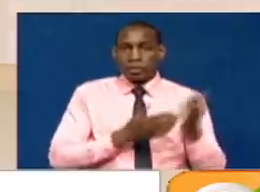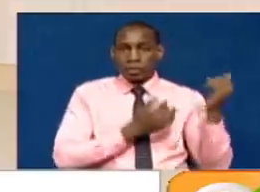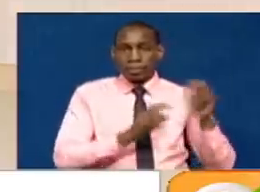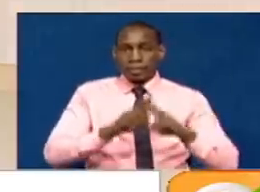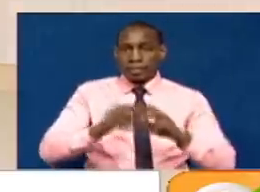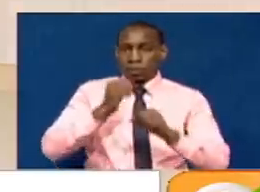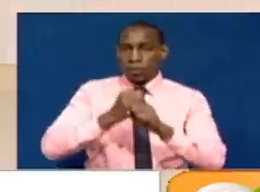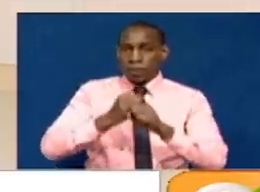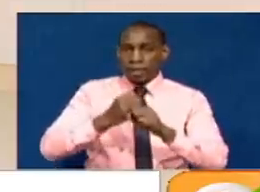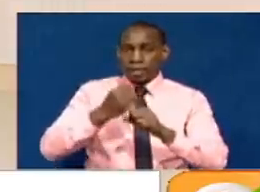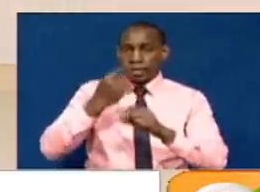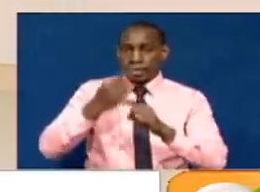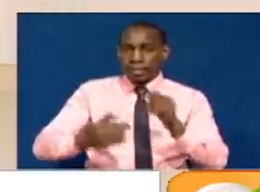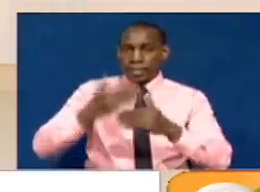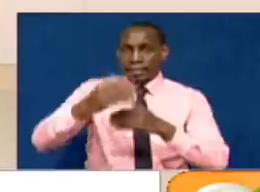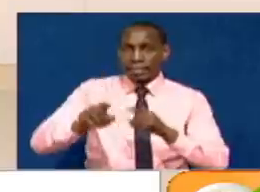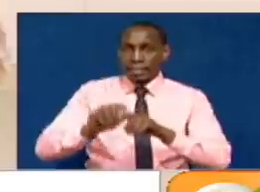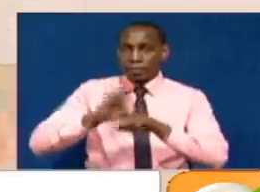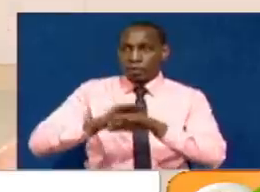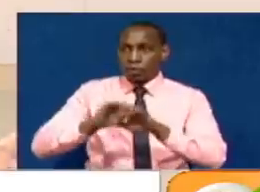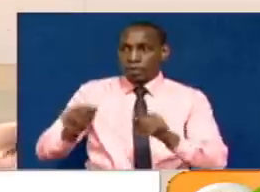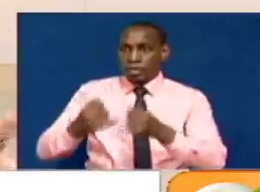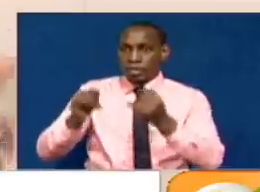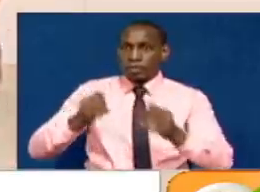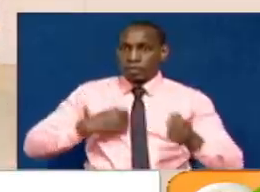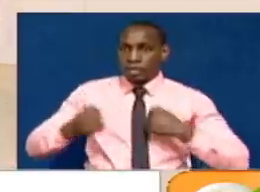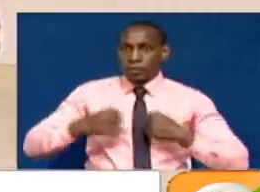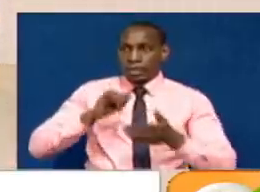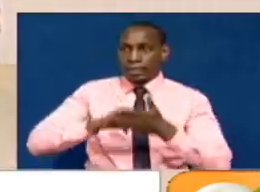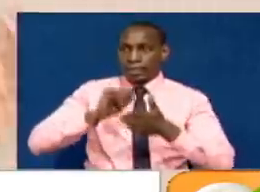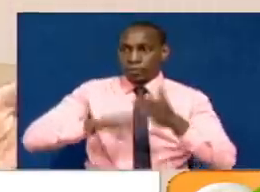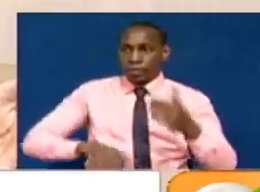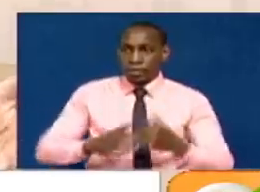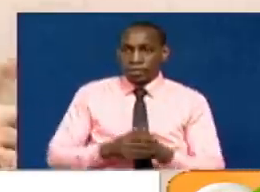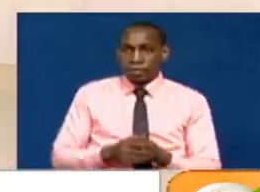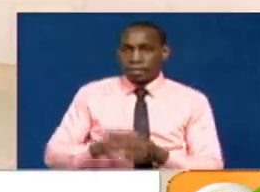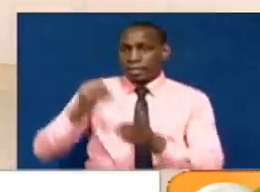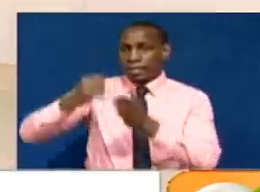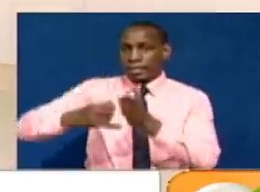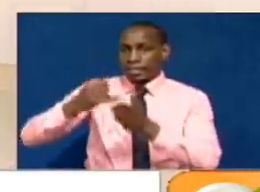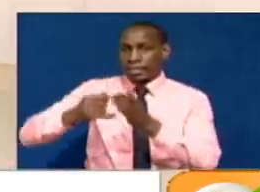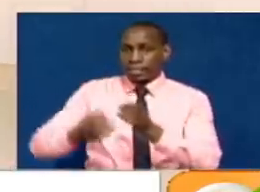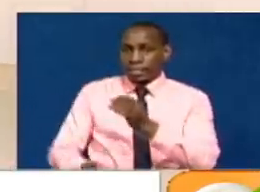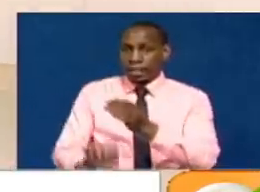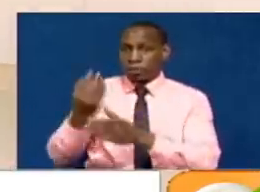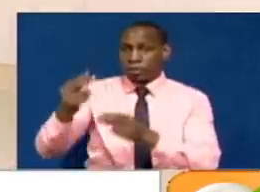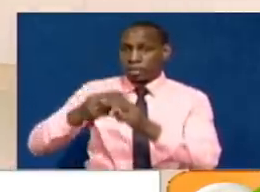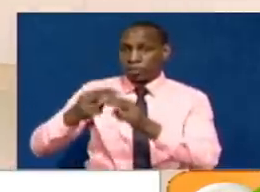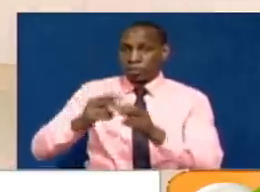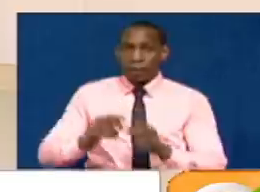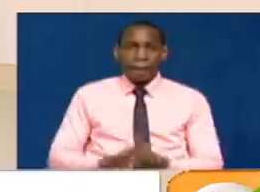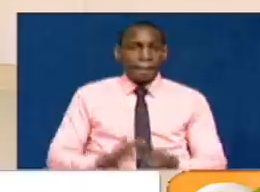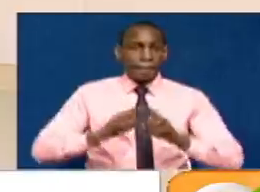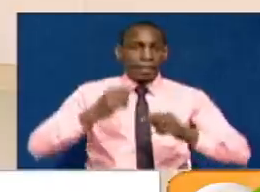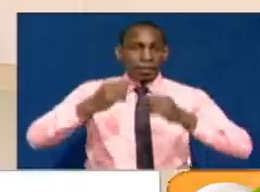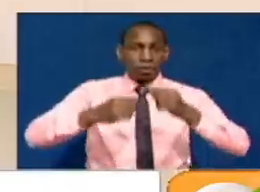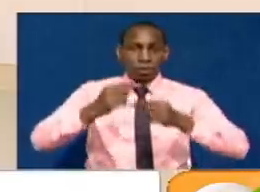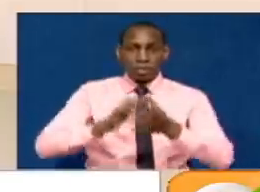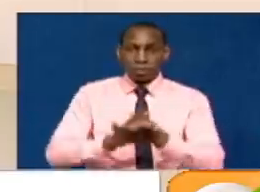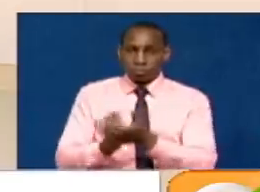by next year. Mm-hmm. There's also the good news that's coming out of Rwanda, that there's, you know, a plant that will be opening up there as well. But it's to just continue